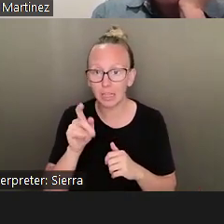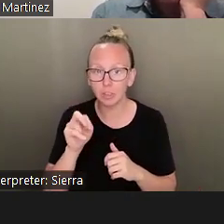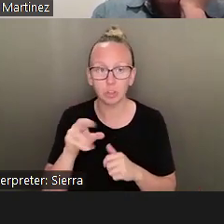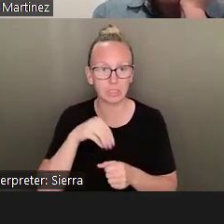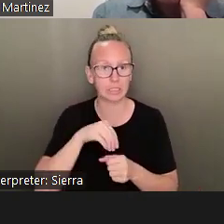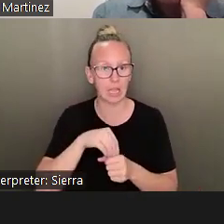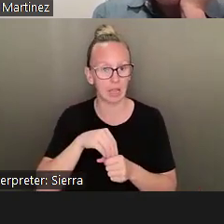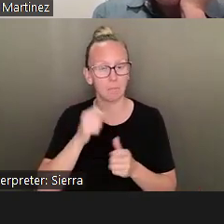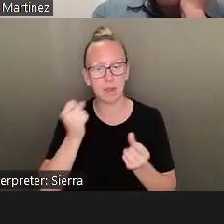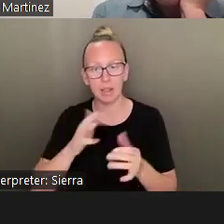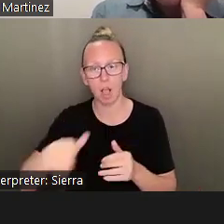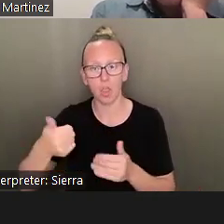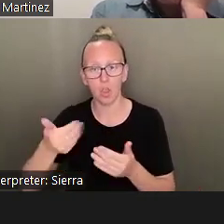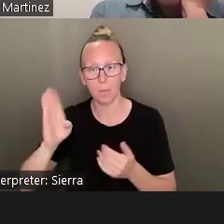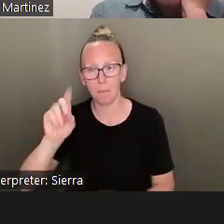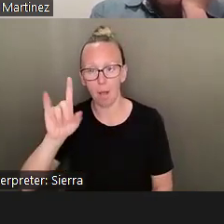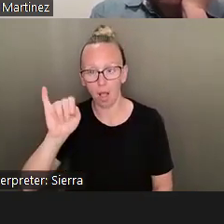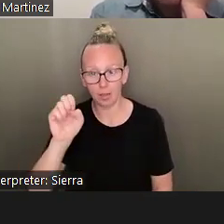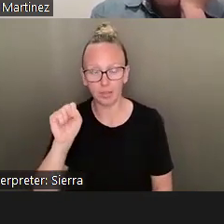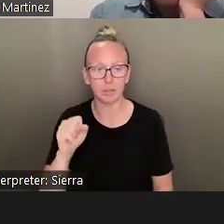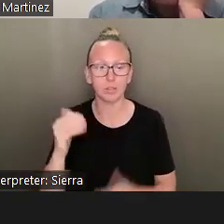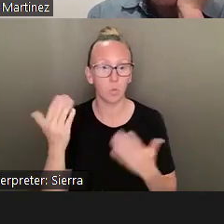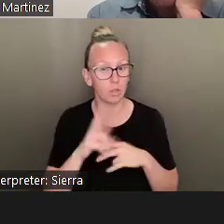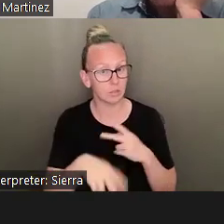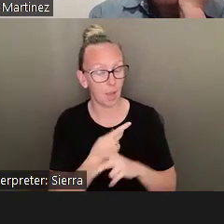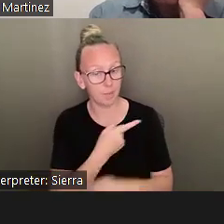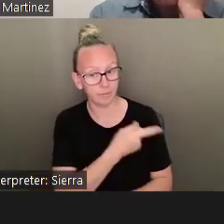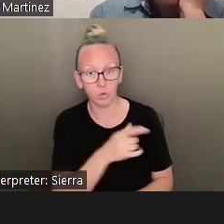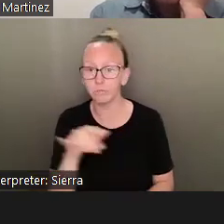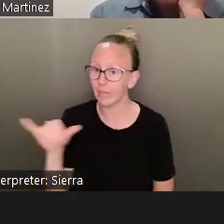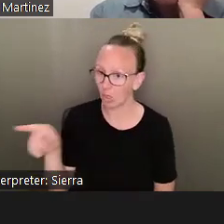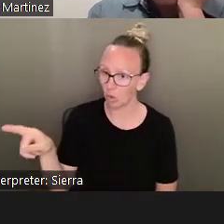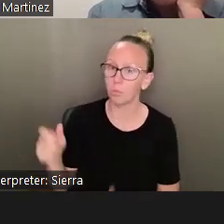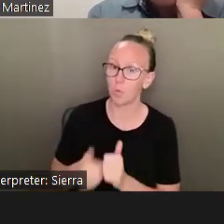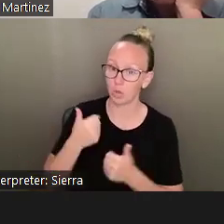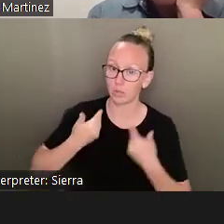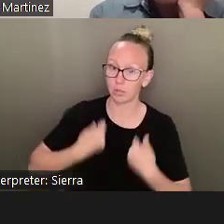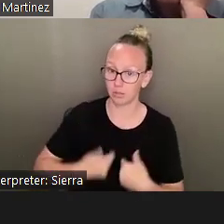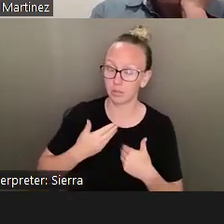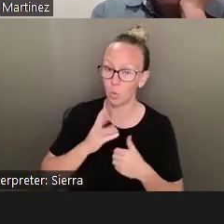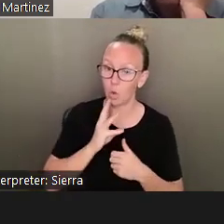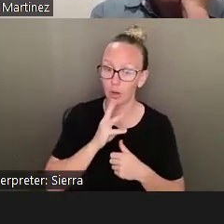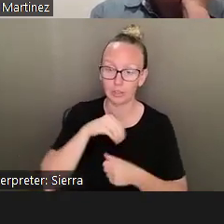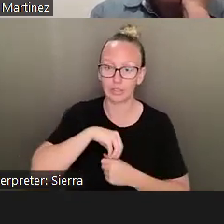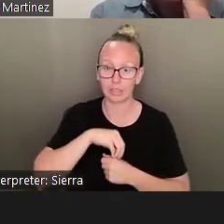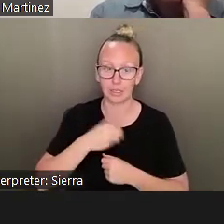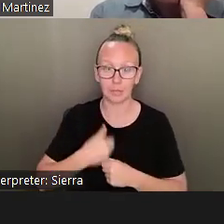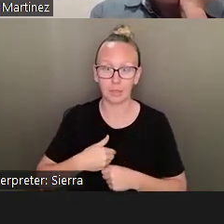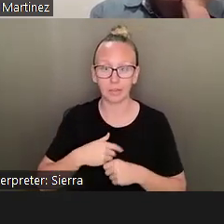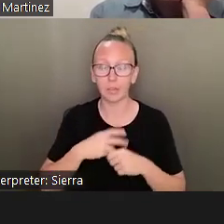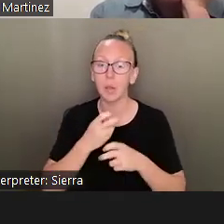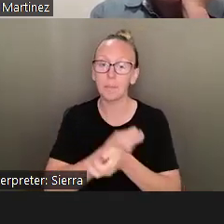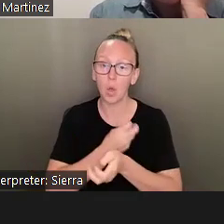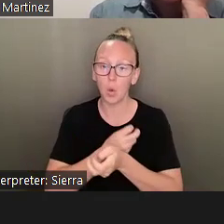you? And I might say, like you, I am mostly water. Inside of me, there is a long column of bone,